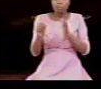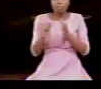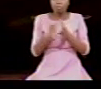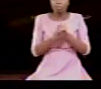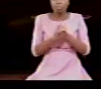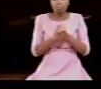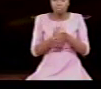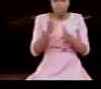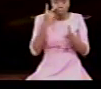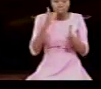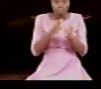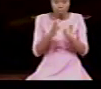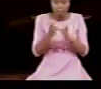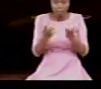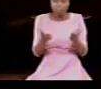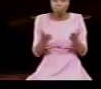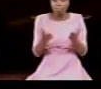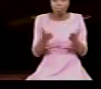look at your Bible. Look at Abraham.